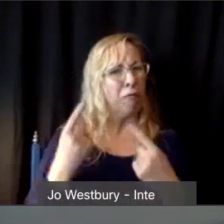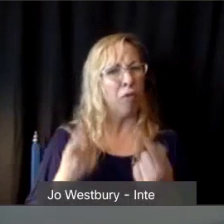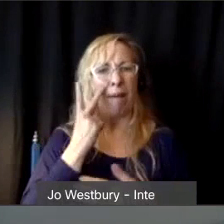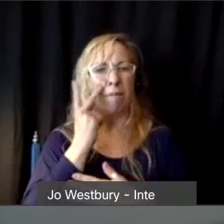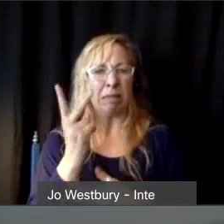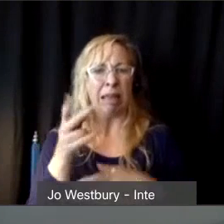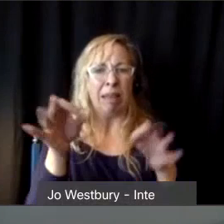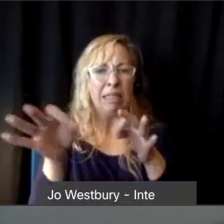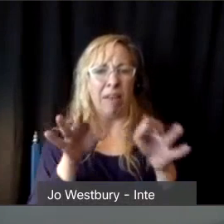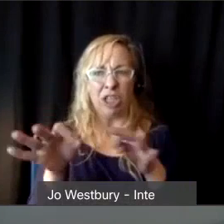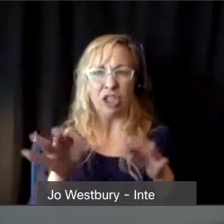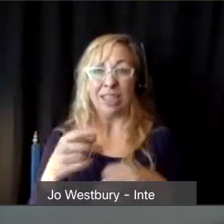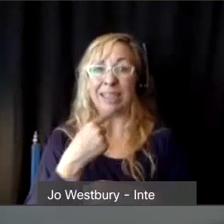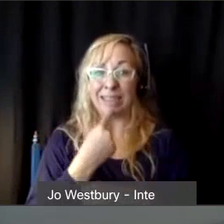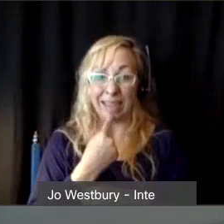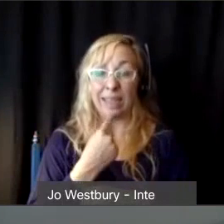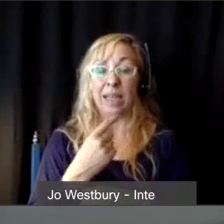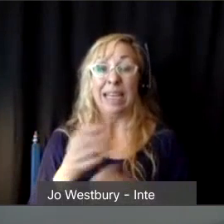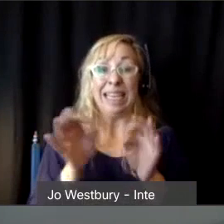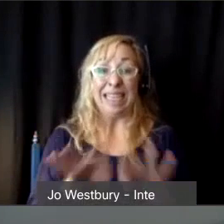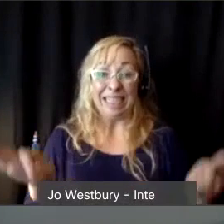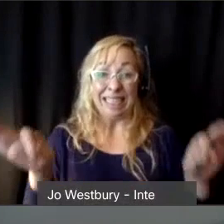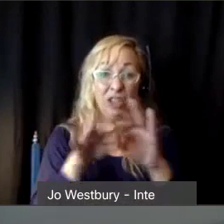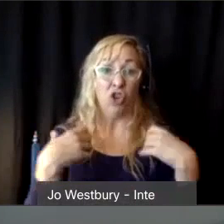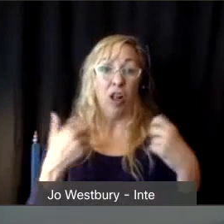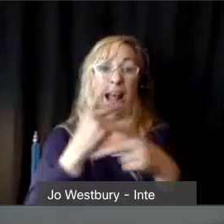provide care for people with COVID.